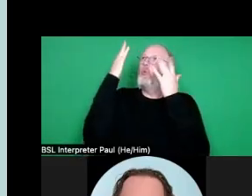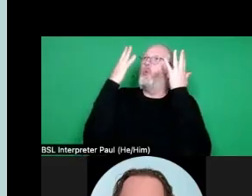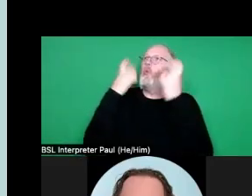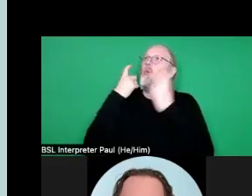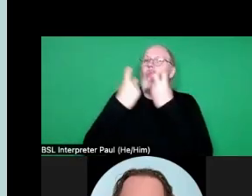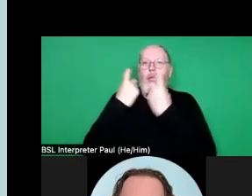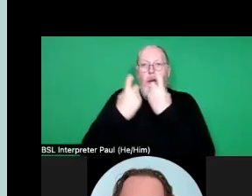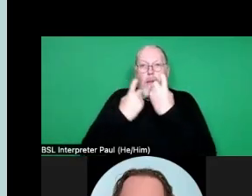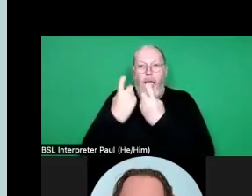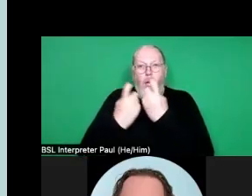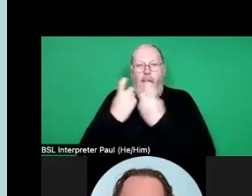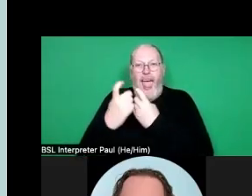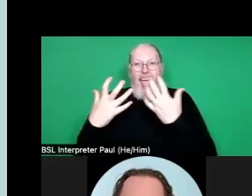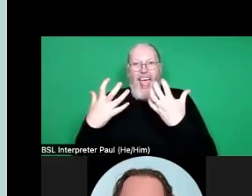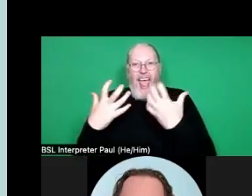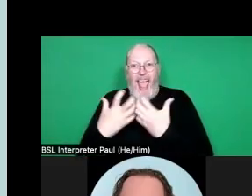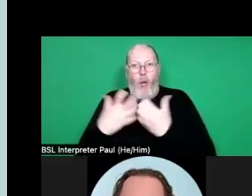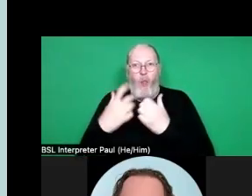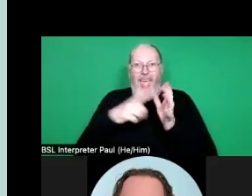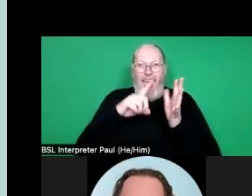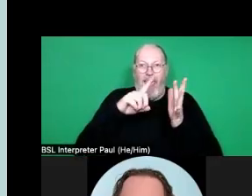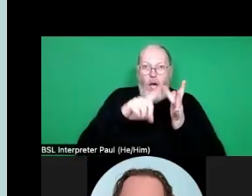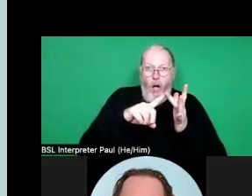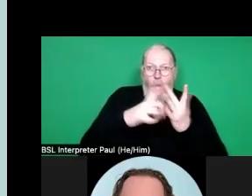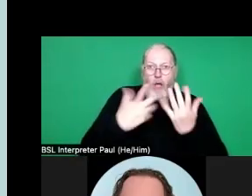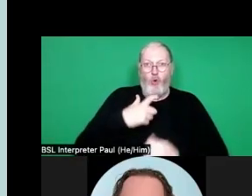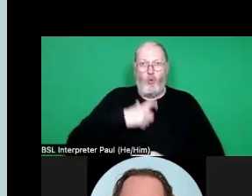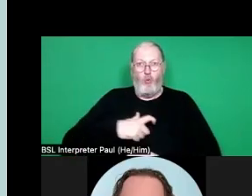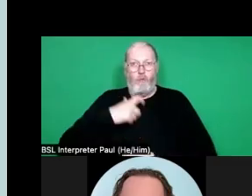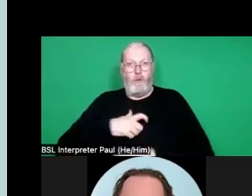the evolution of human AI trust.